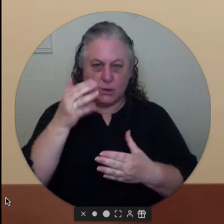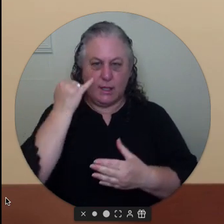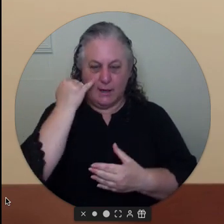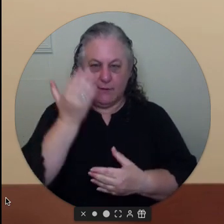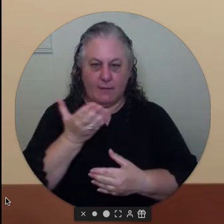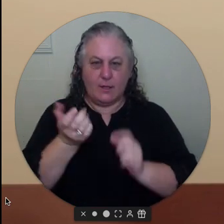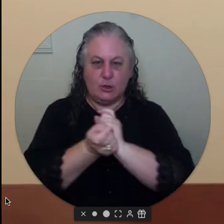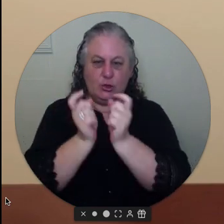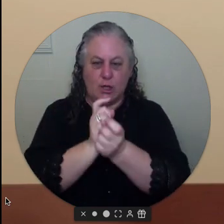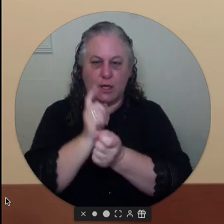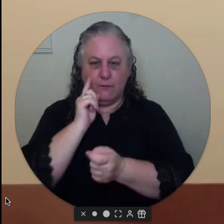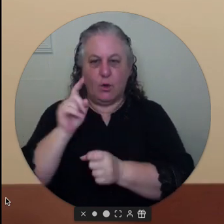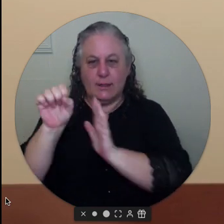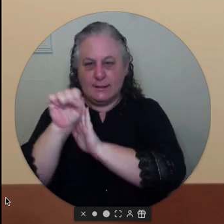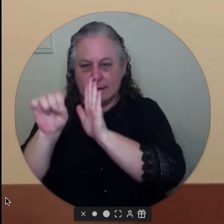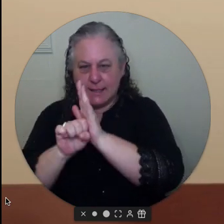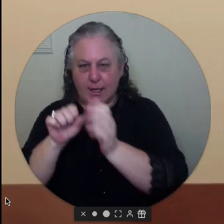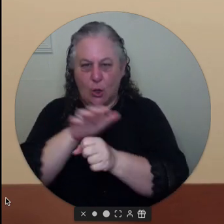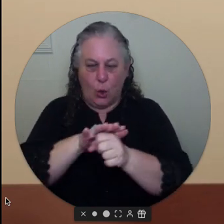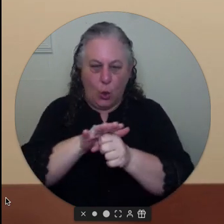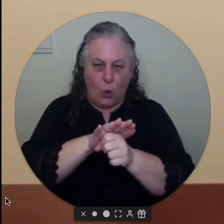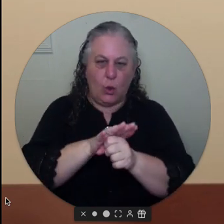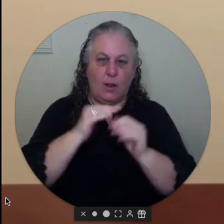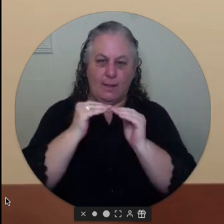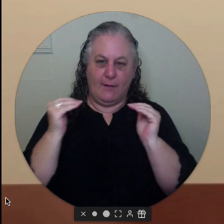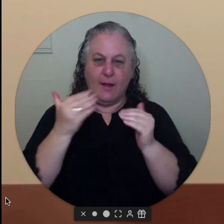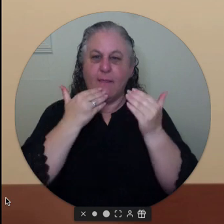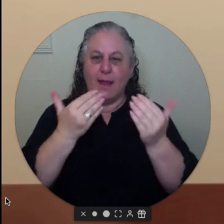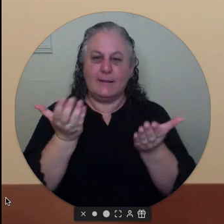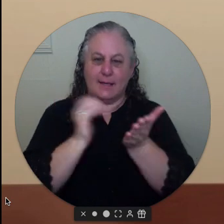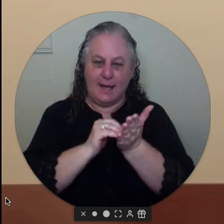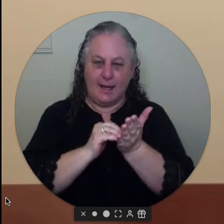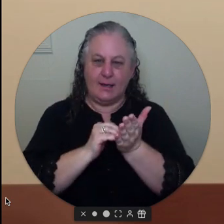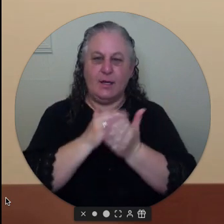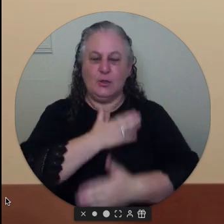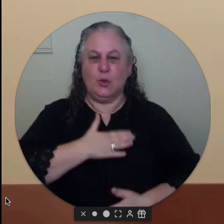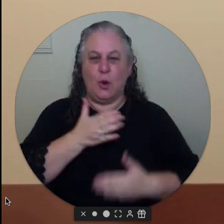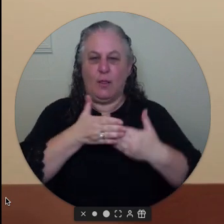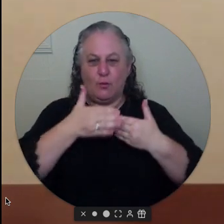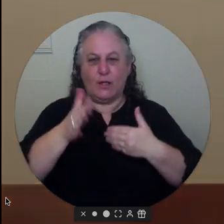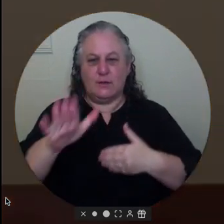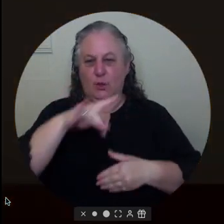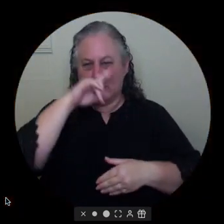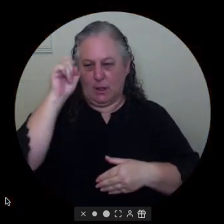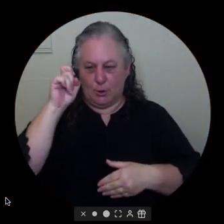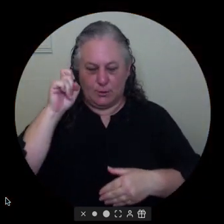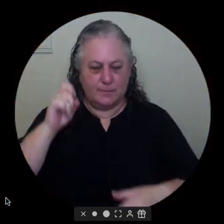at the state and the local level. Thanks again, everyone. Have a great rest of your summer, and we'll talk soon.